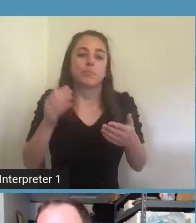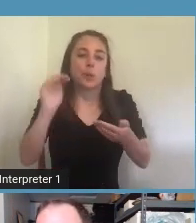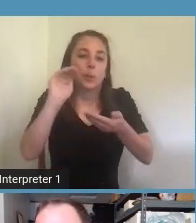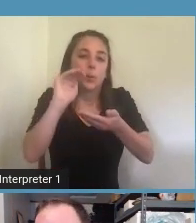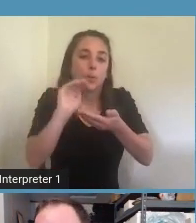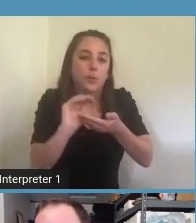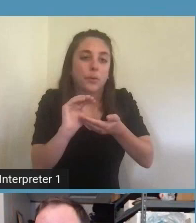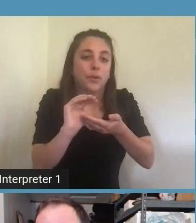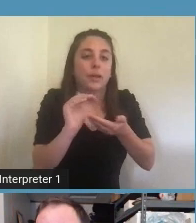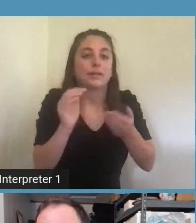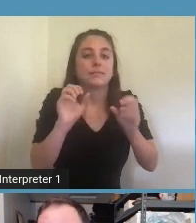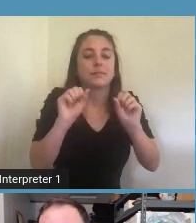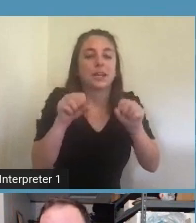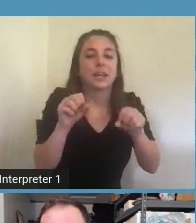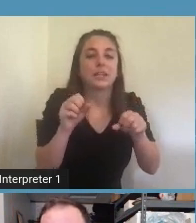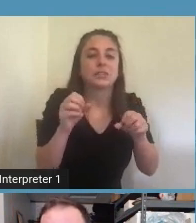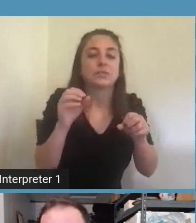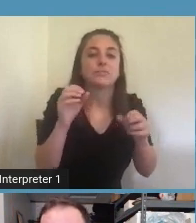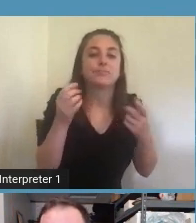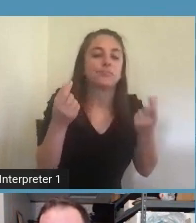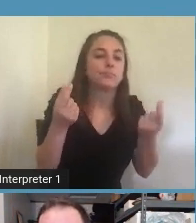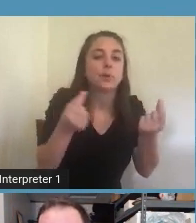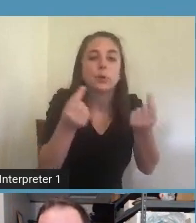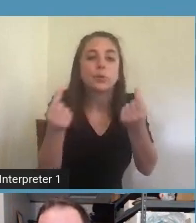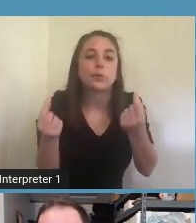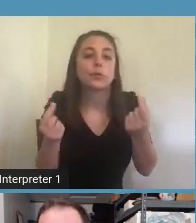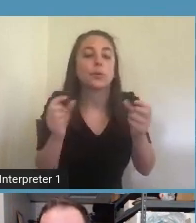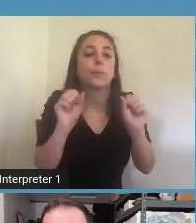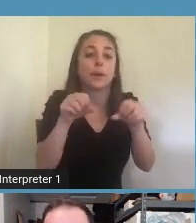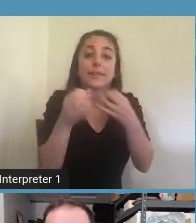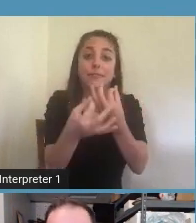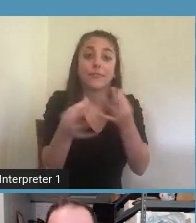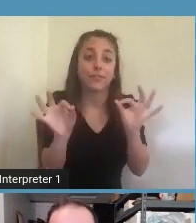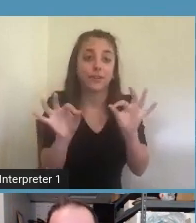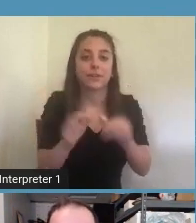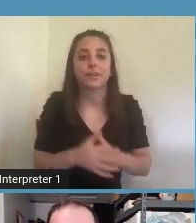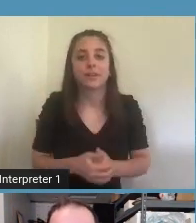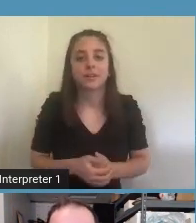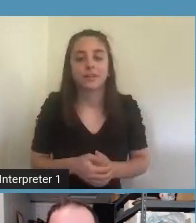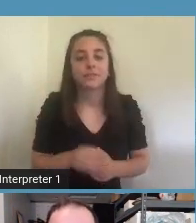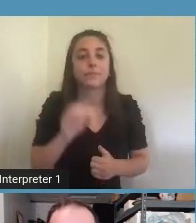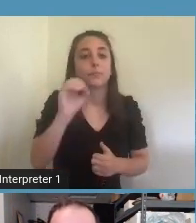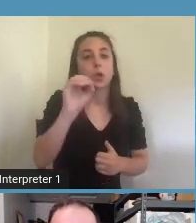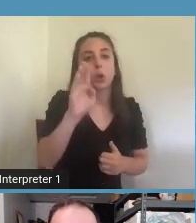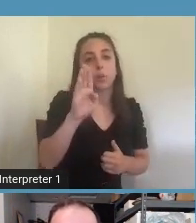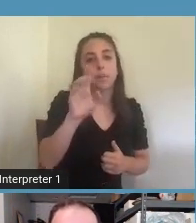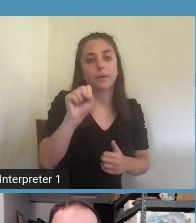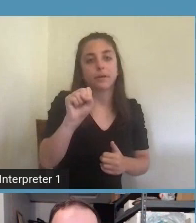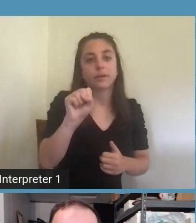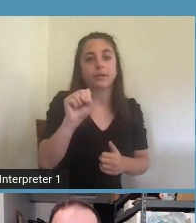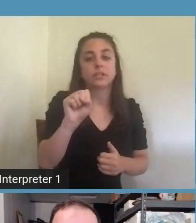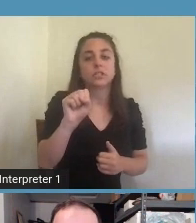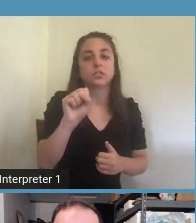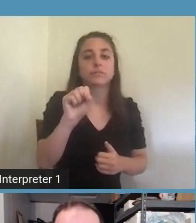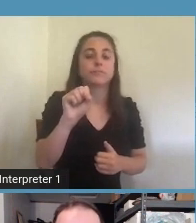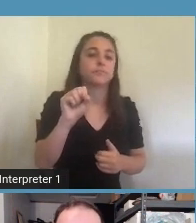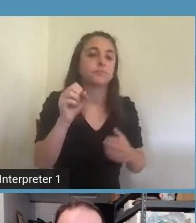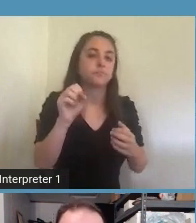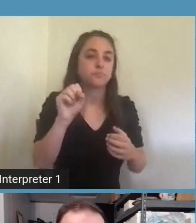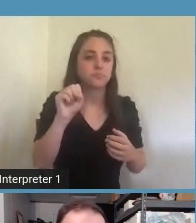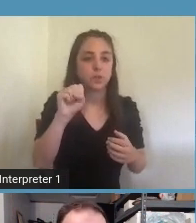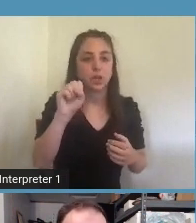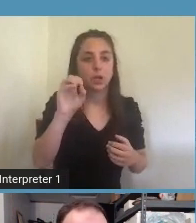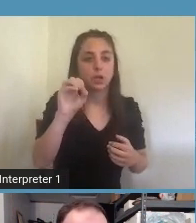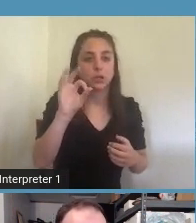is free. And then here's just a visual to go along with that OBS software that we've used to